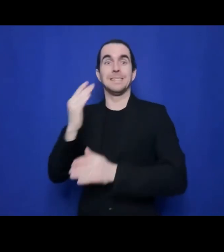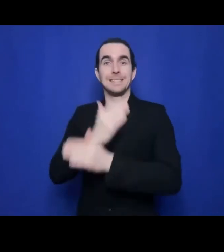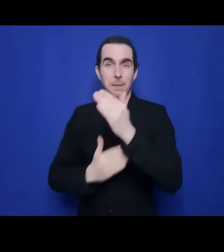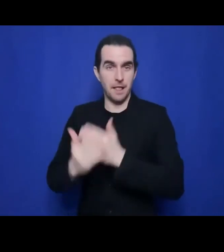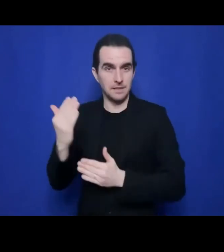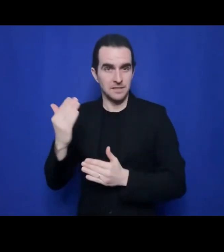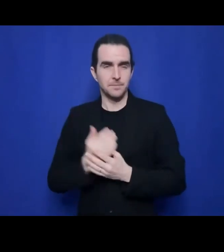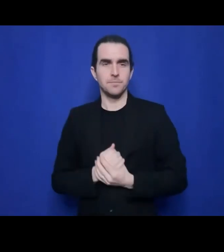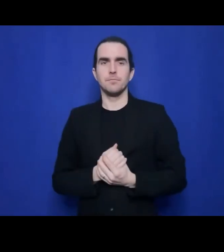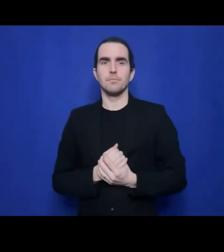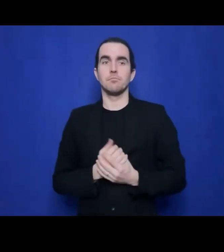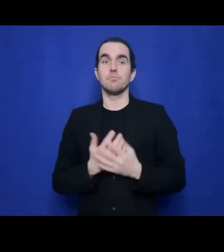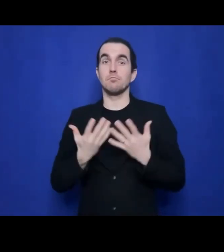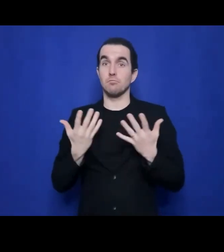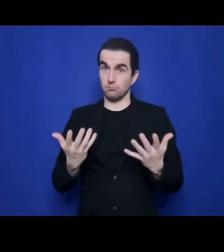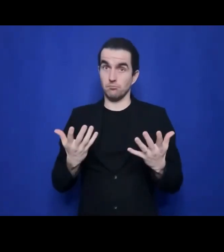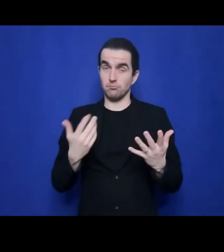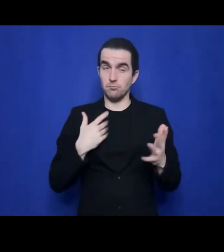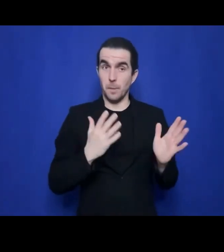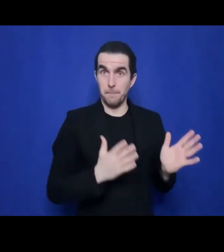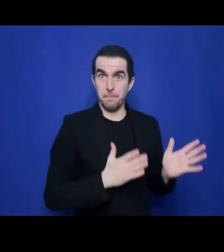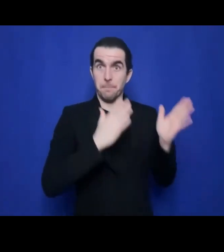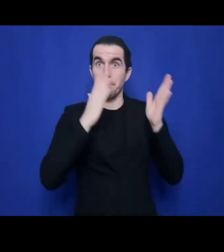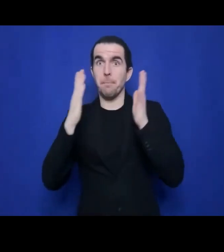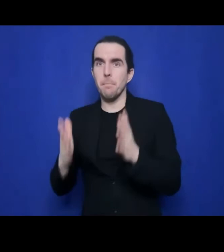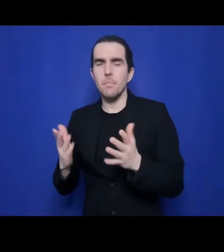We are going to take on 3 questions.